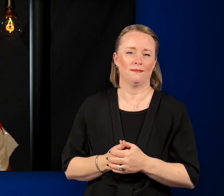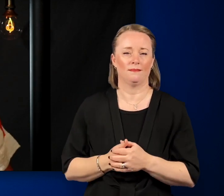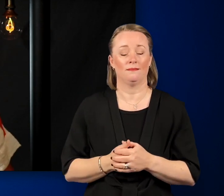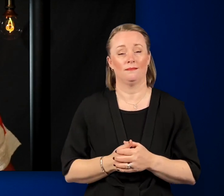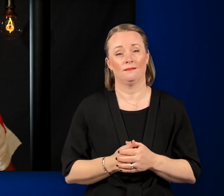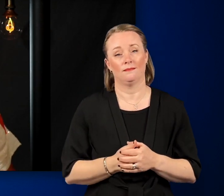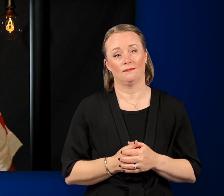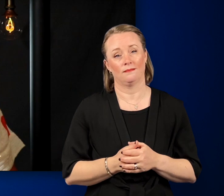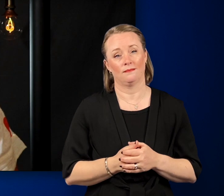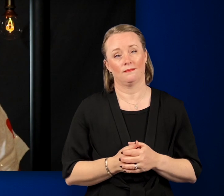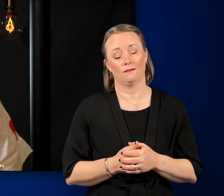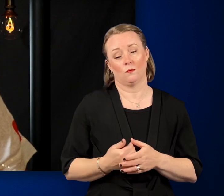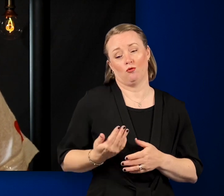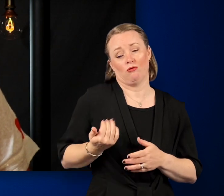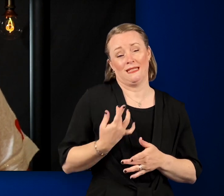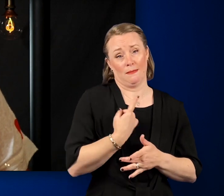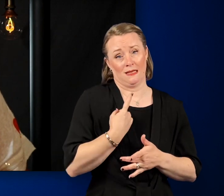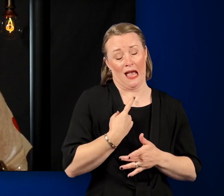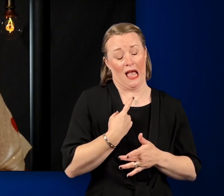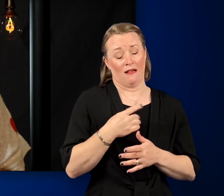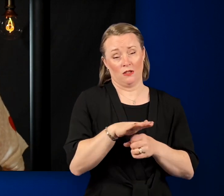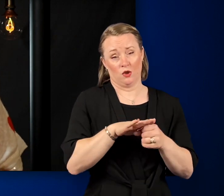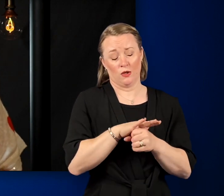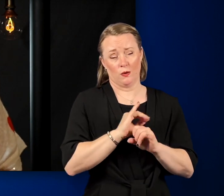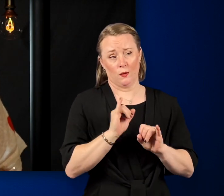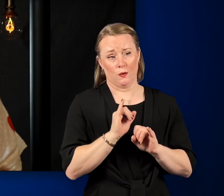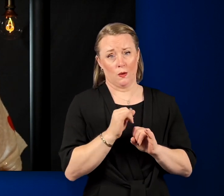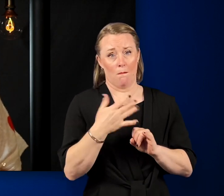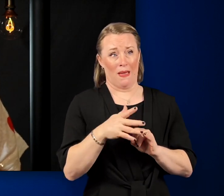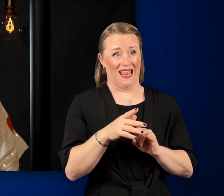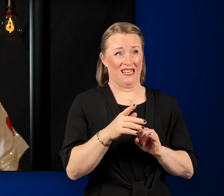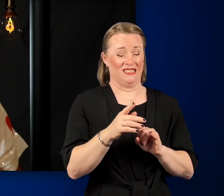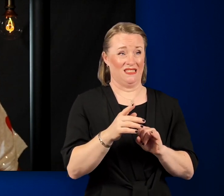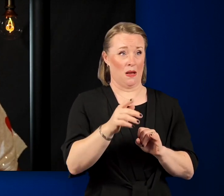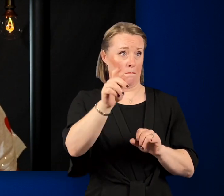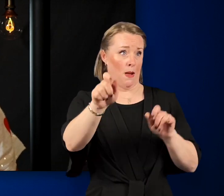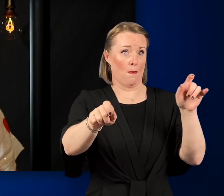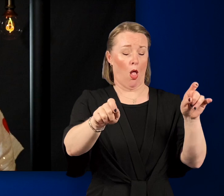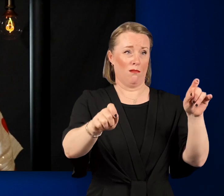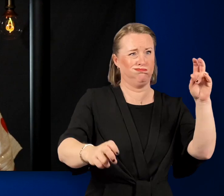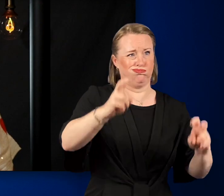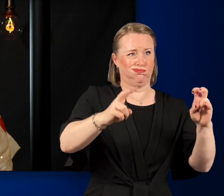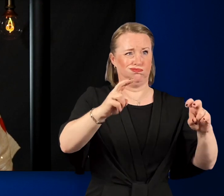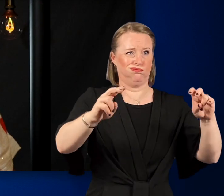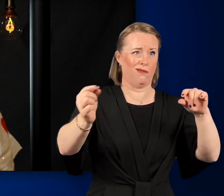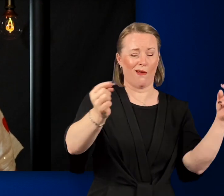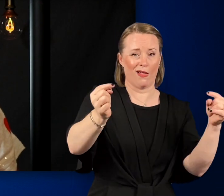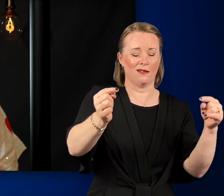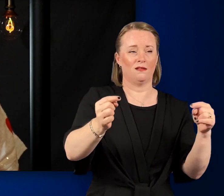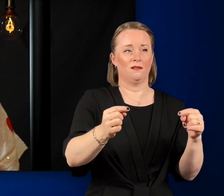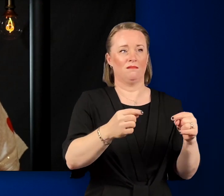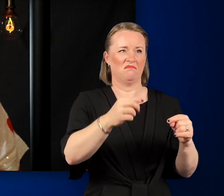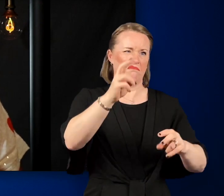Recently, I was in a situation where conflict arose. Words were said that probably shouldn't have been